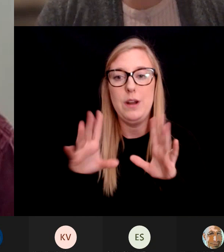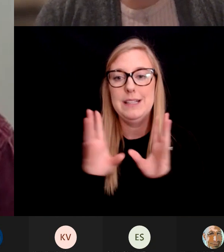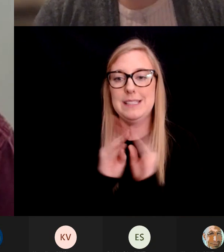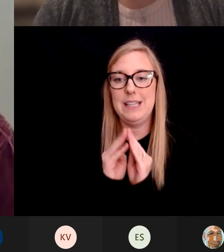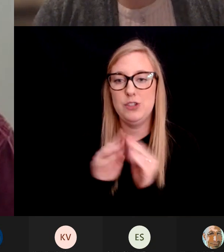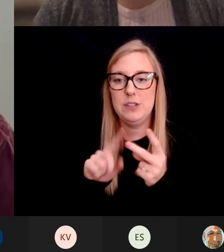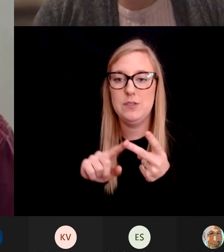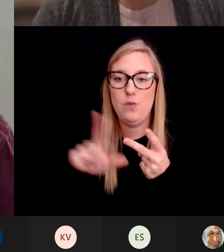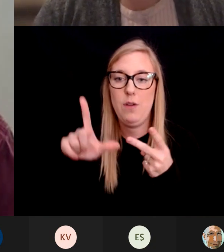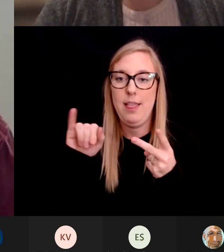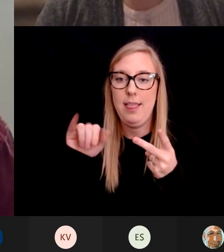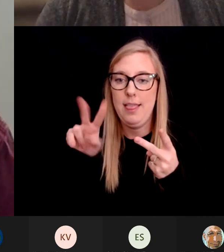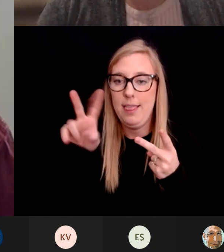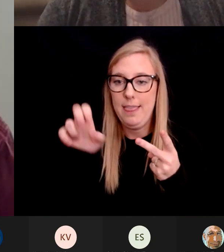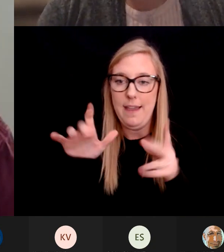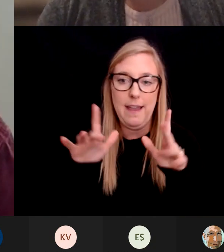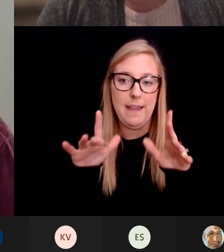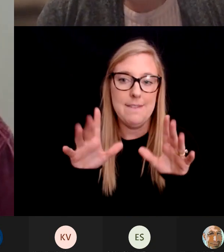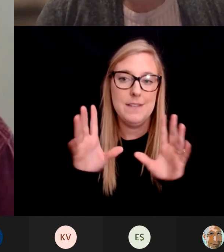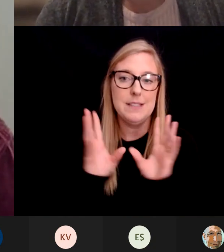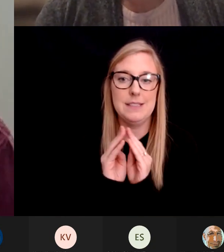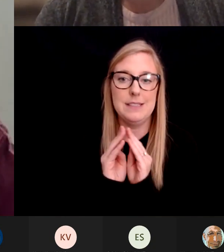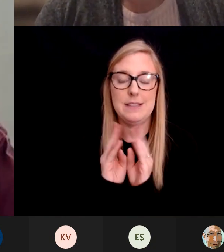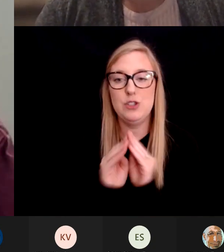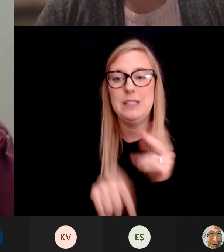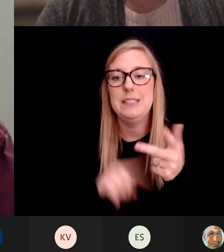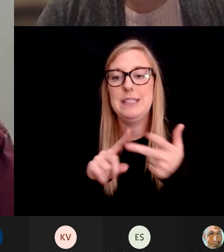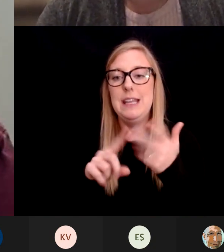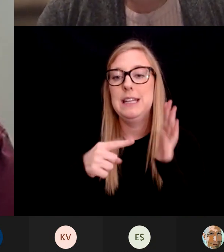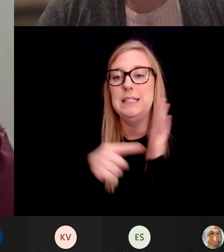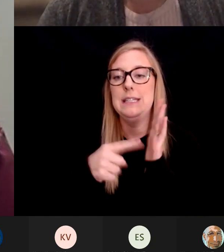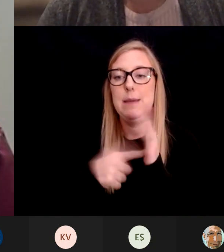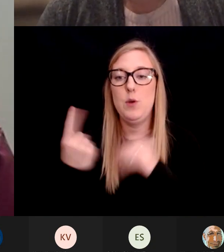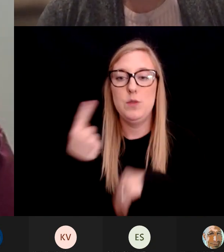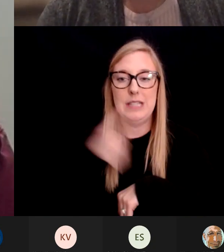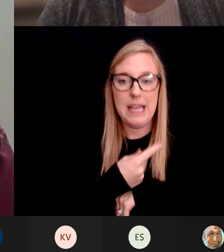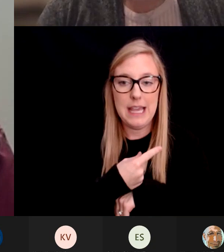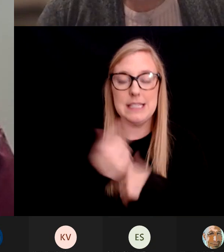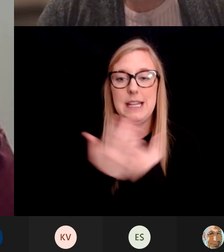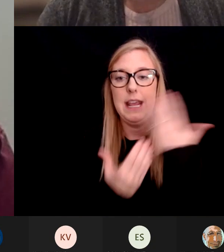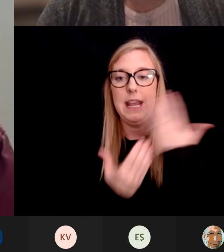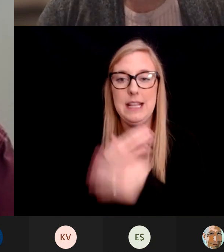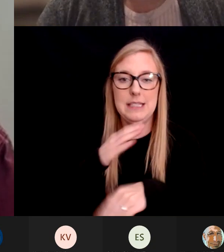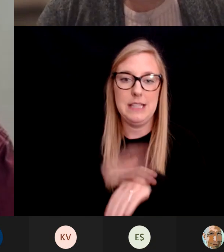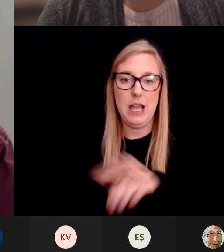sessions, demo days, and then tactical hands-on courses and trainings.